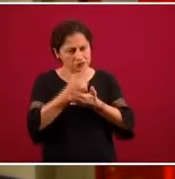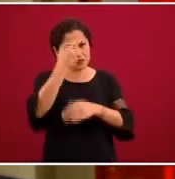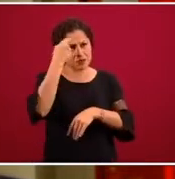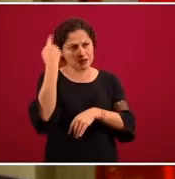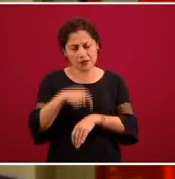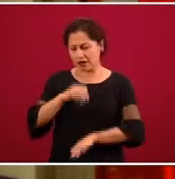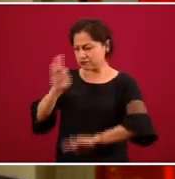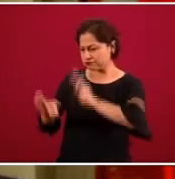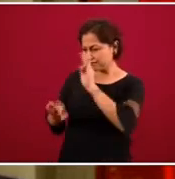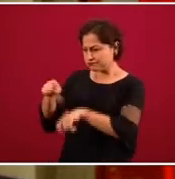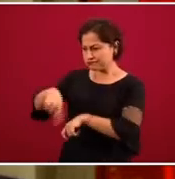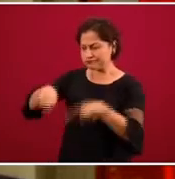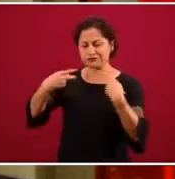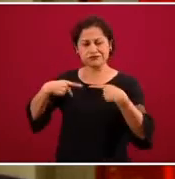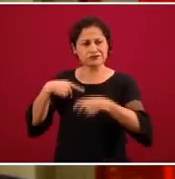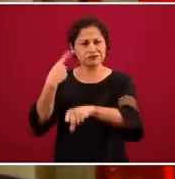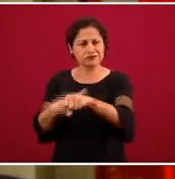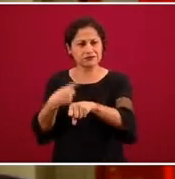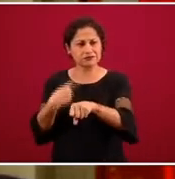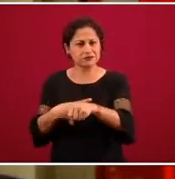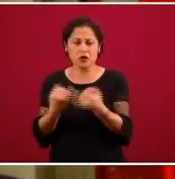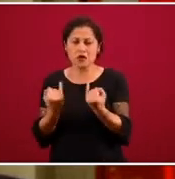care of us.